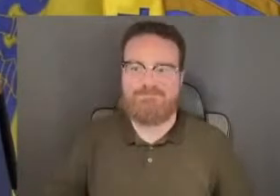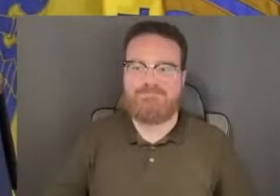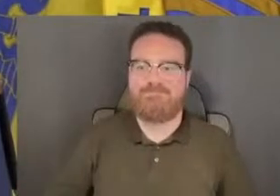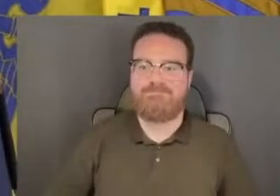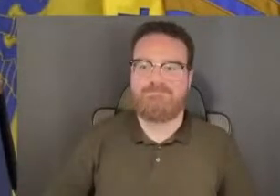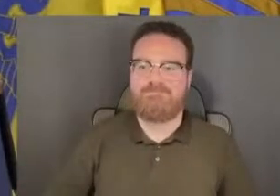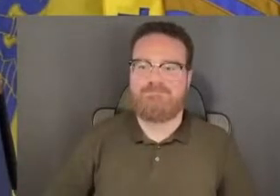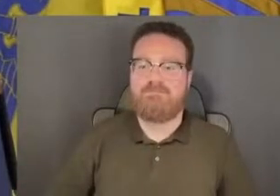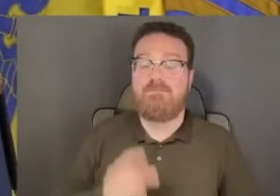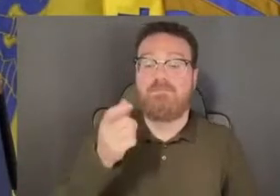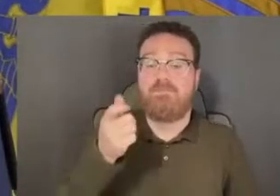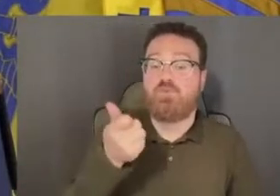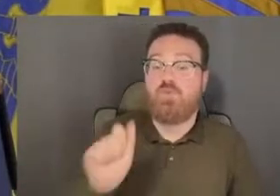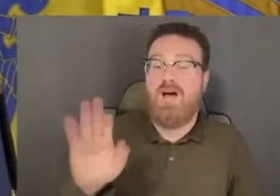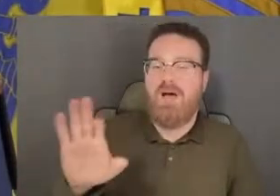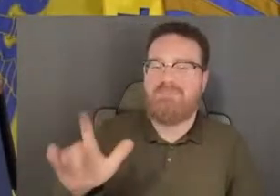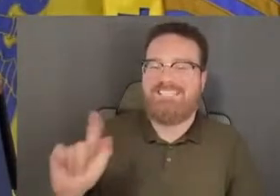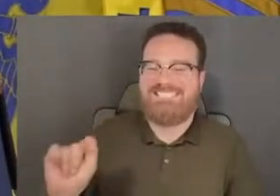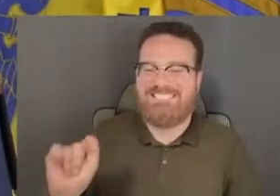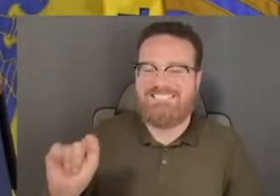Or beet juice.